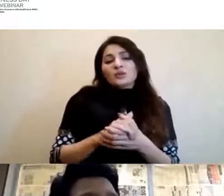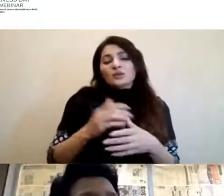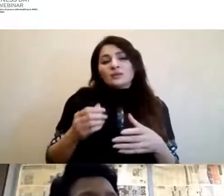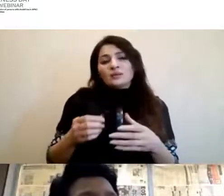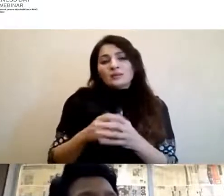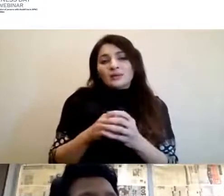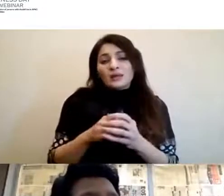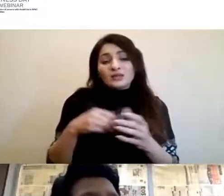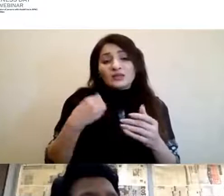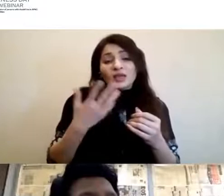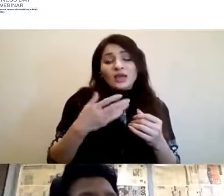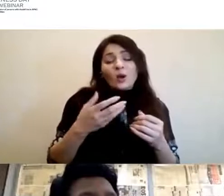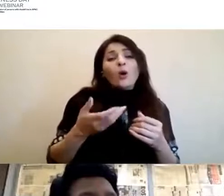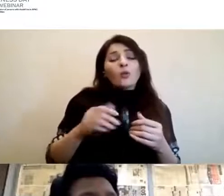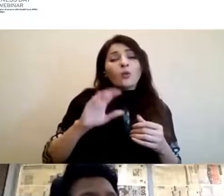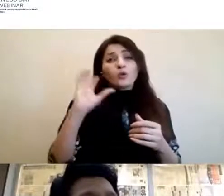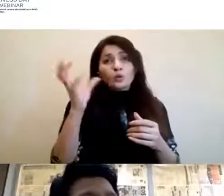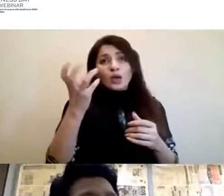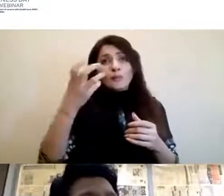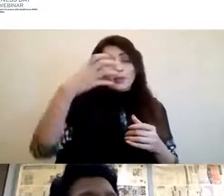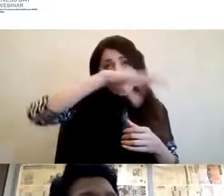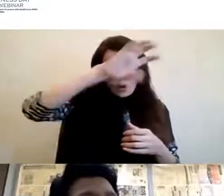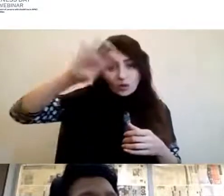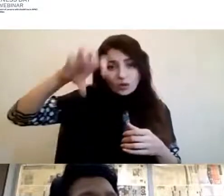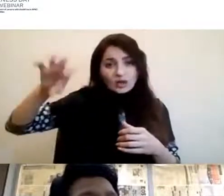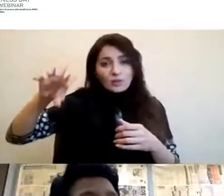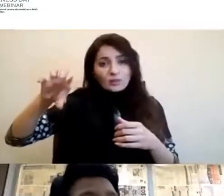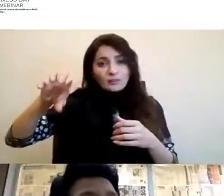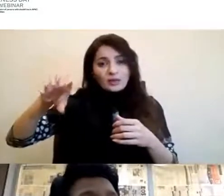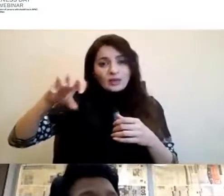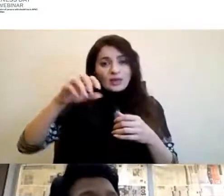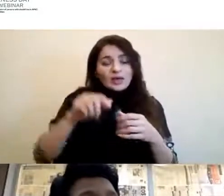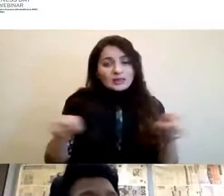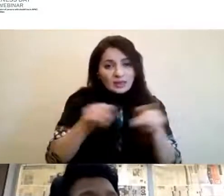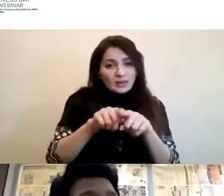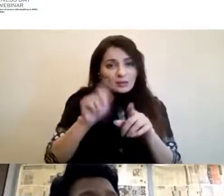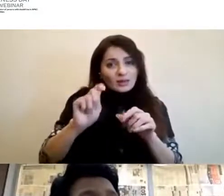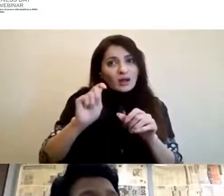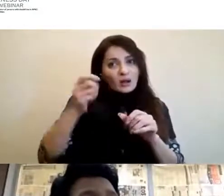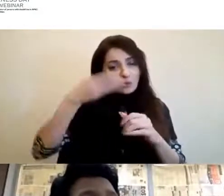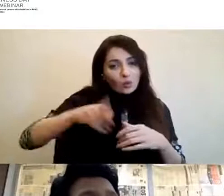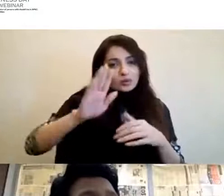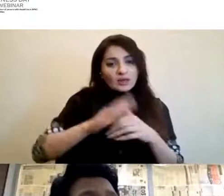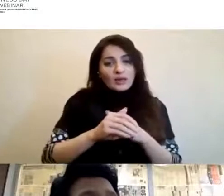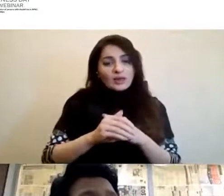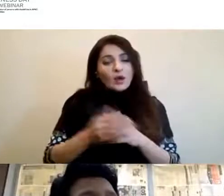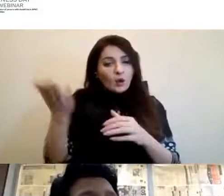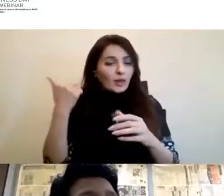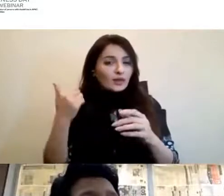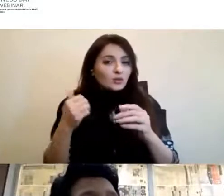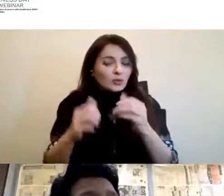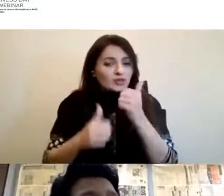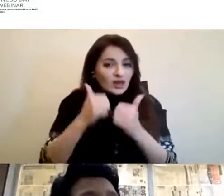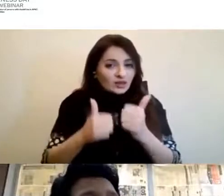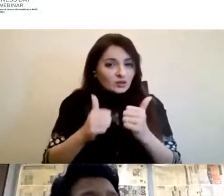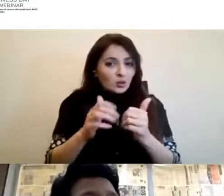replicated in other parts of the globe. But essentially, one of the challenges that when I was working there, we were hearing a